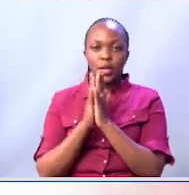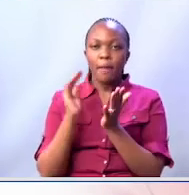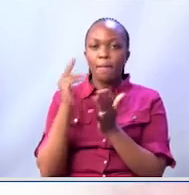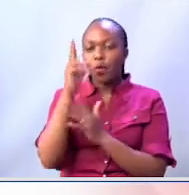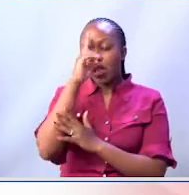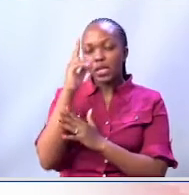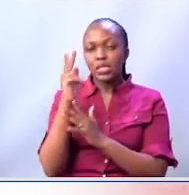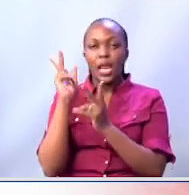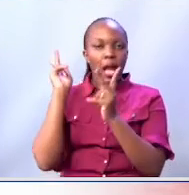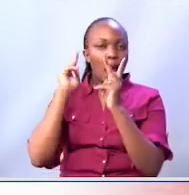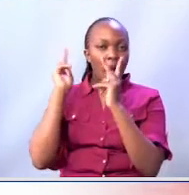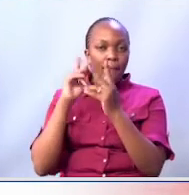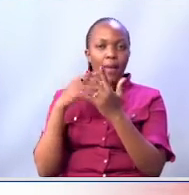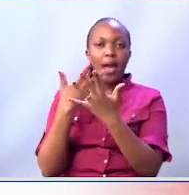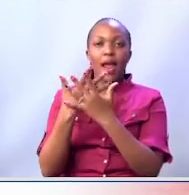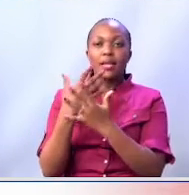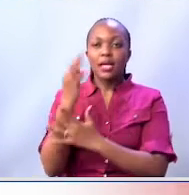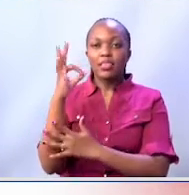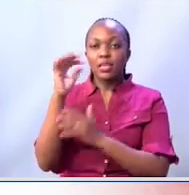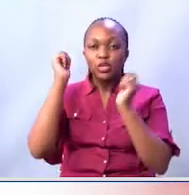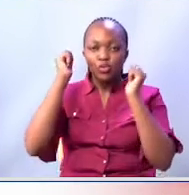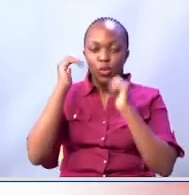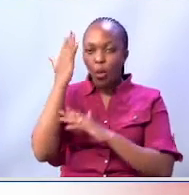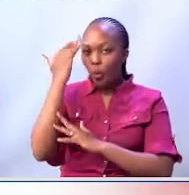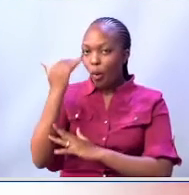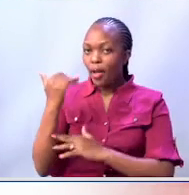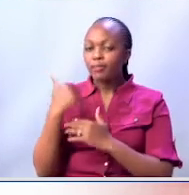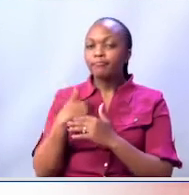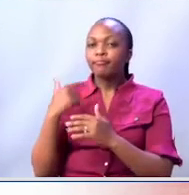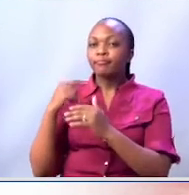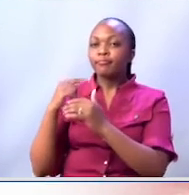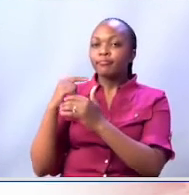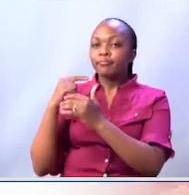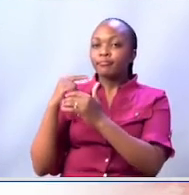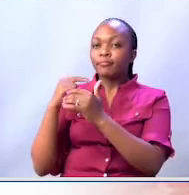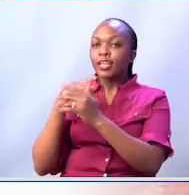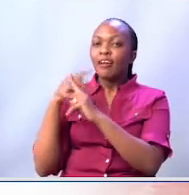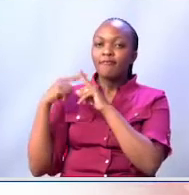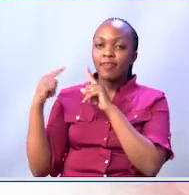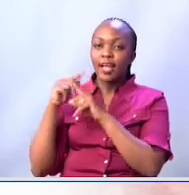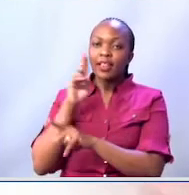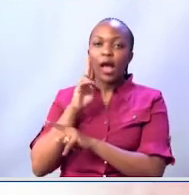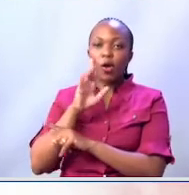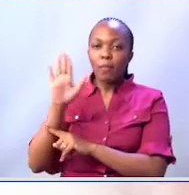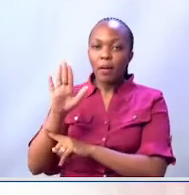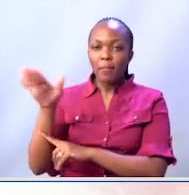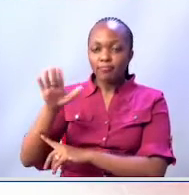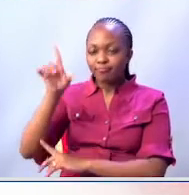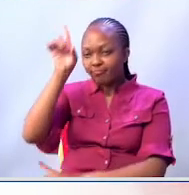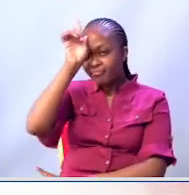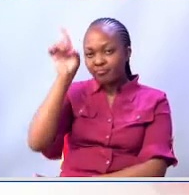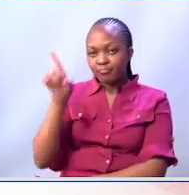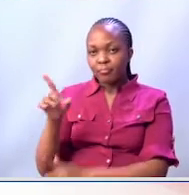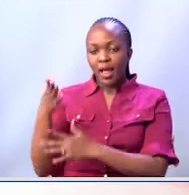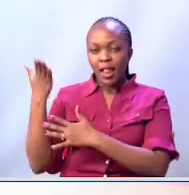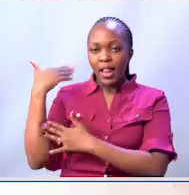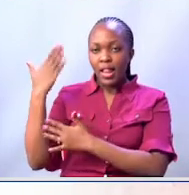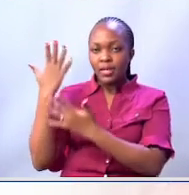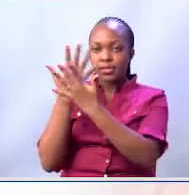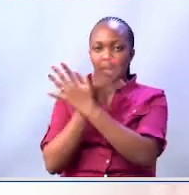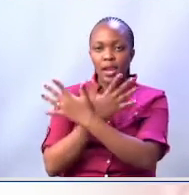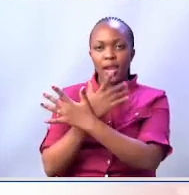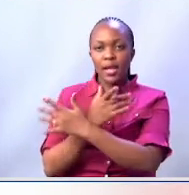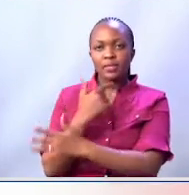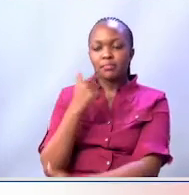arrested three students for allegedly killing their uncle at Shirakalu village Shikoti last night. It's alleged that the